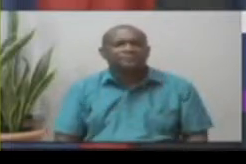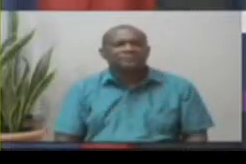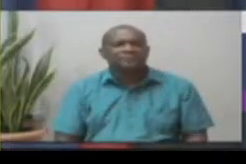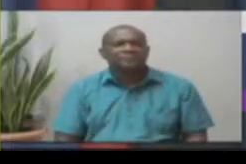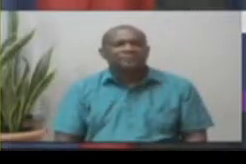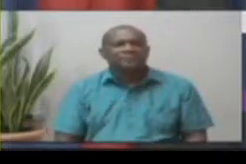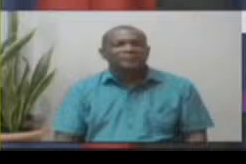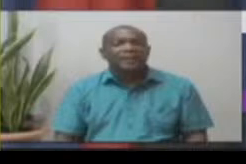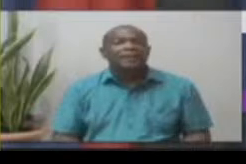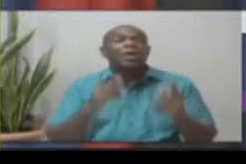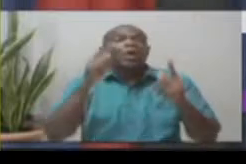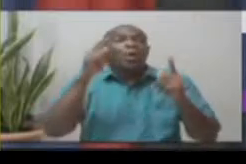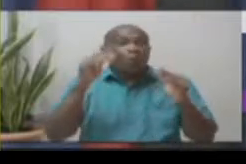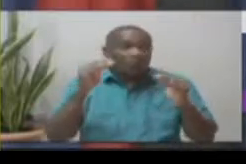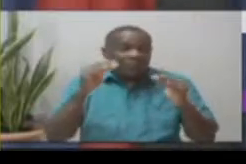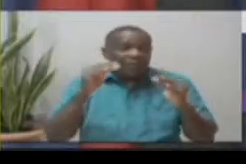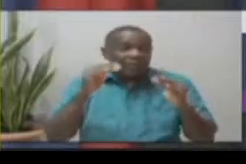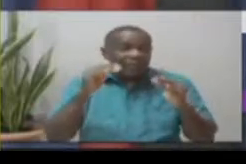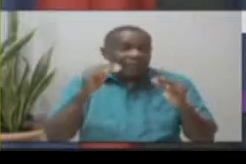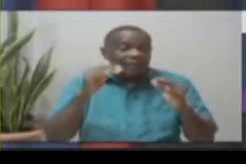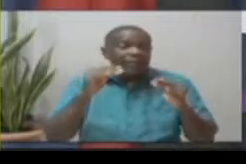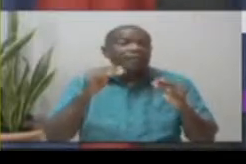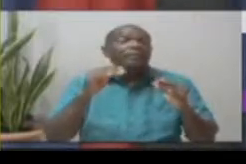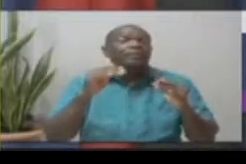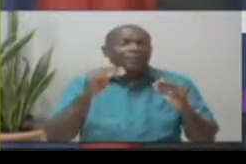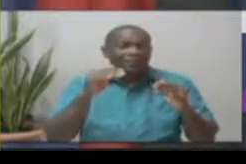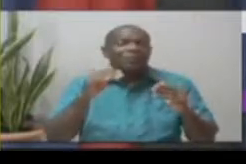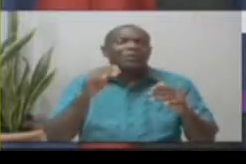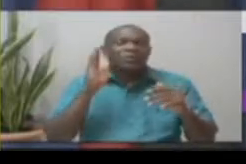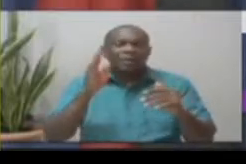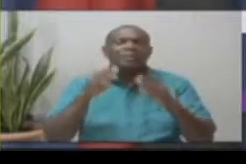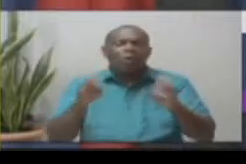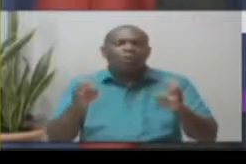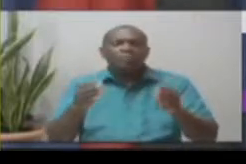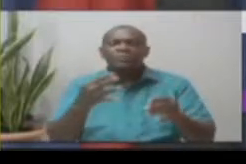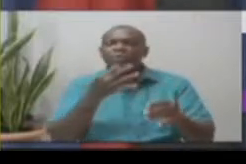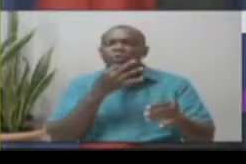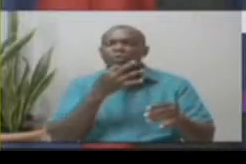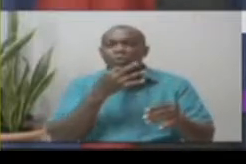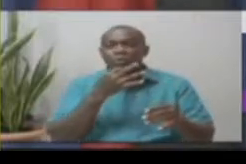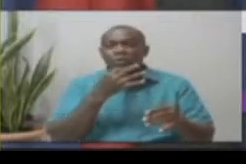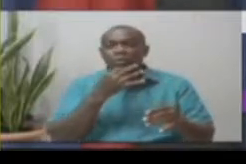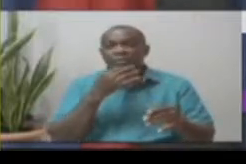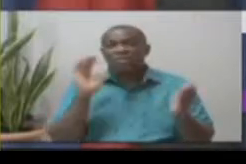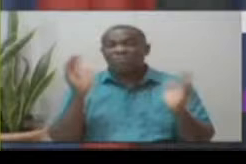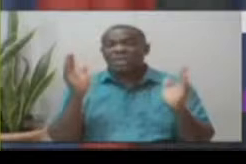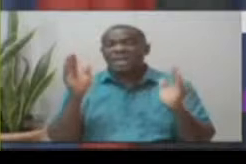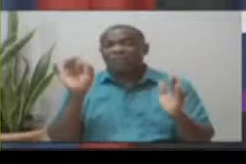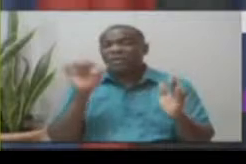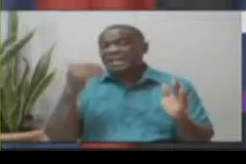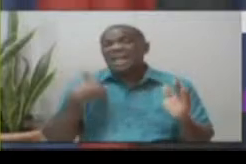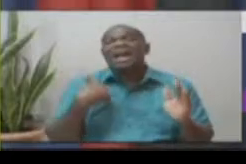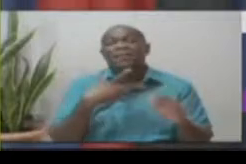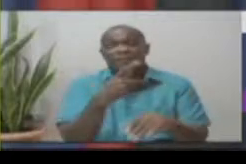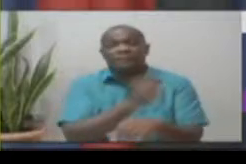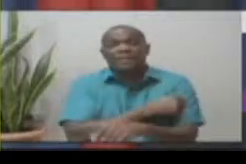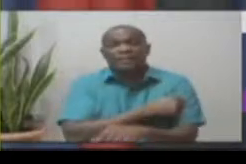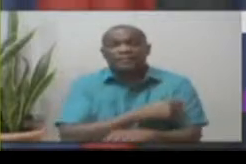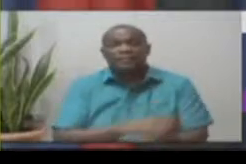were facing had we not been successful in getting a good stream of vaccines.